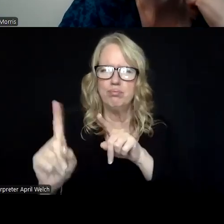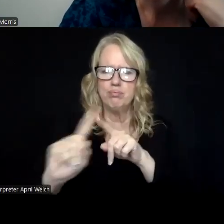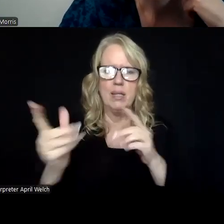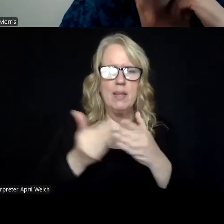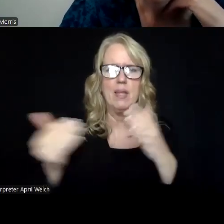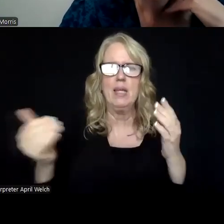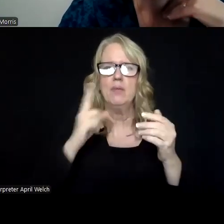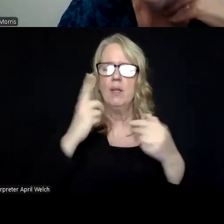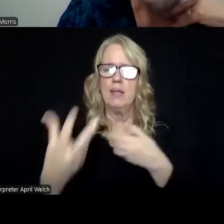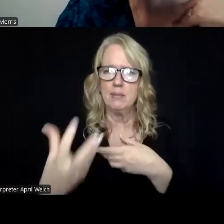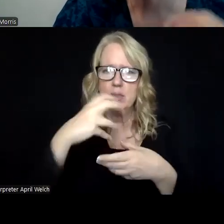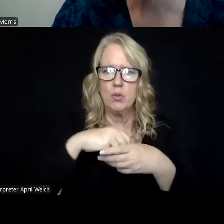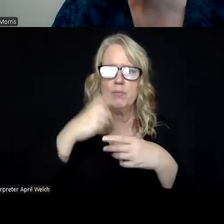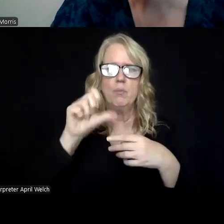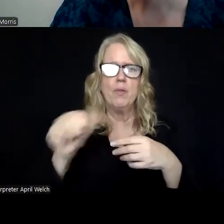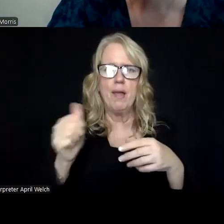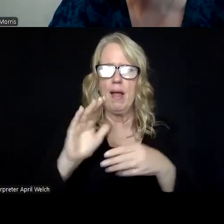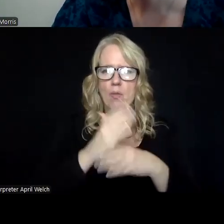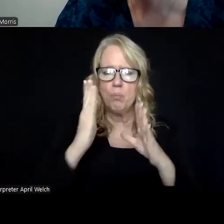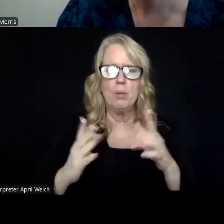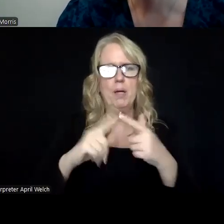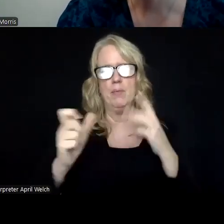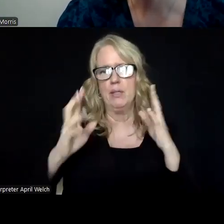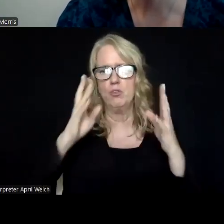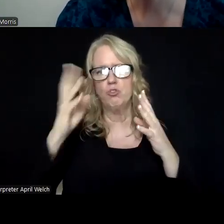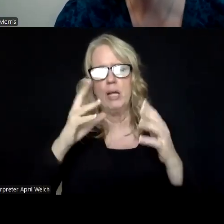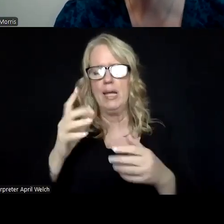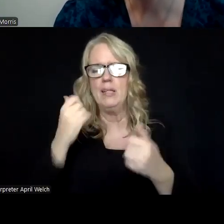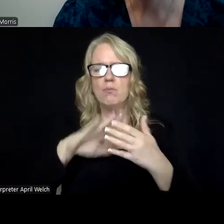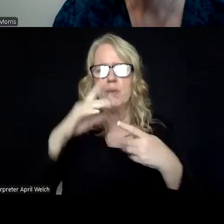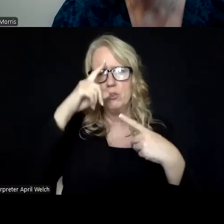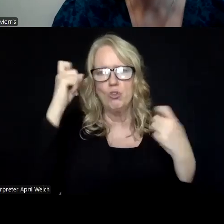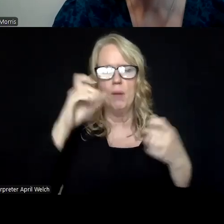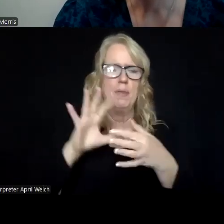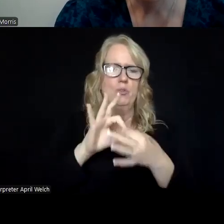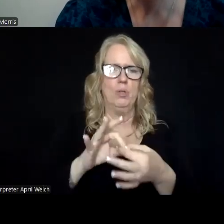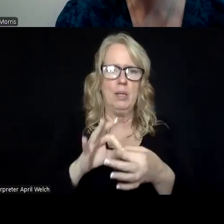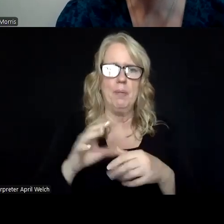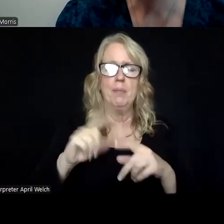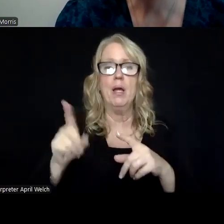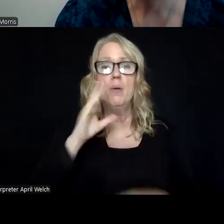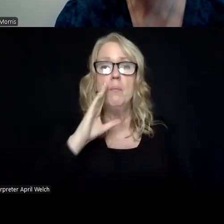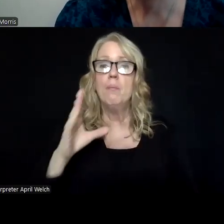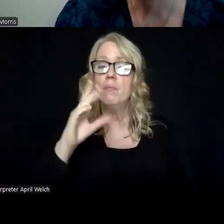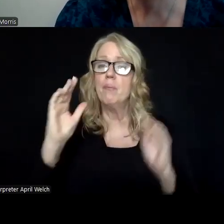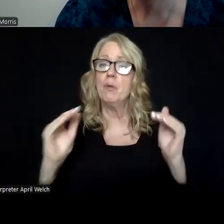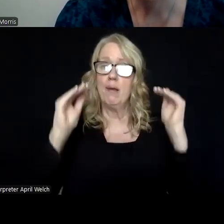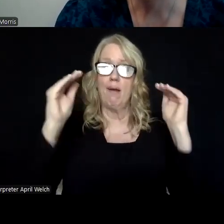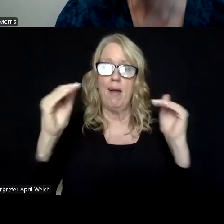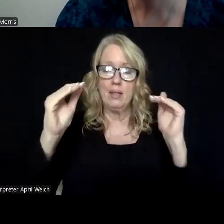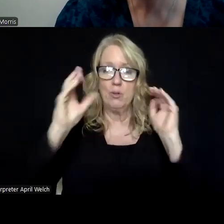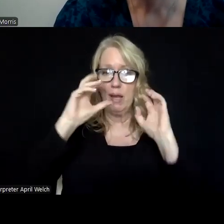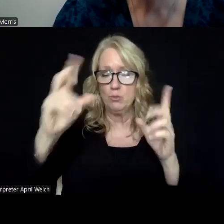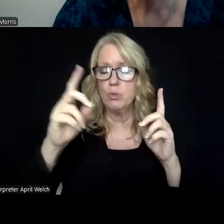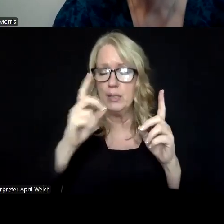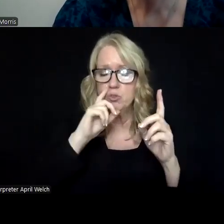like engaging with other partners or creating a trauma-informed workplace. Higher education is another really important